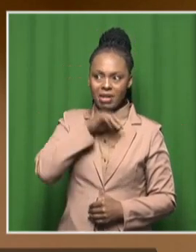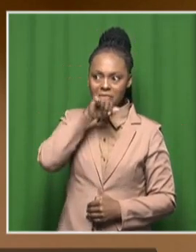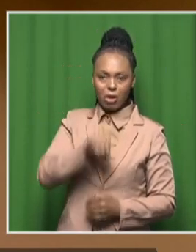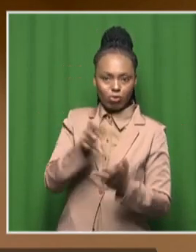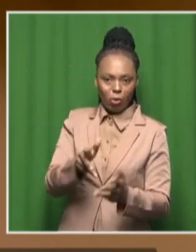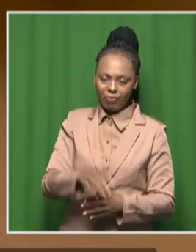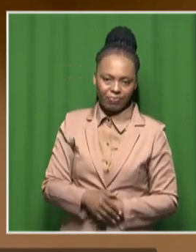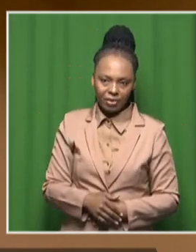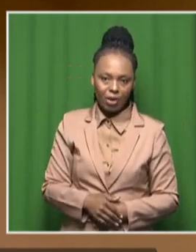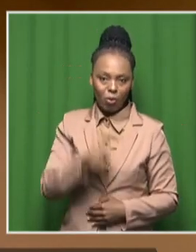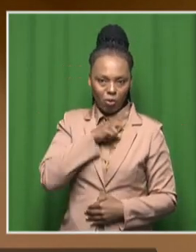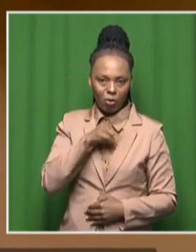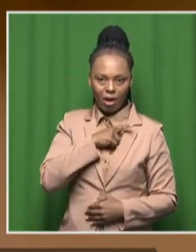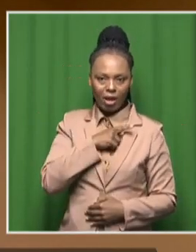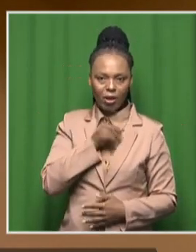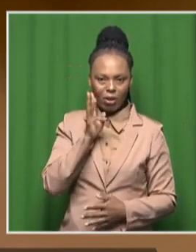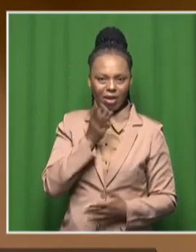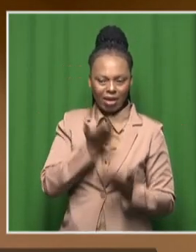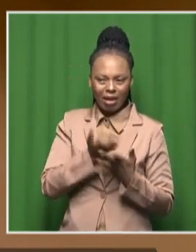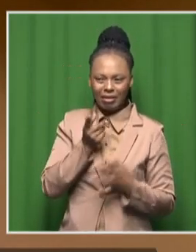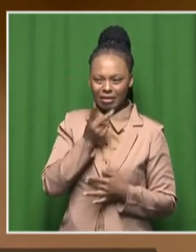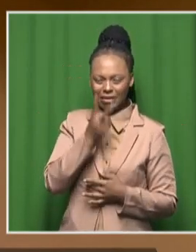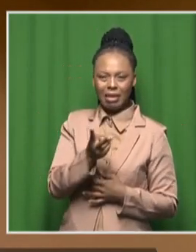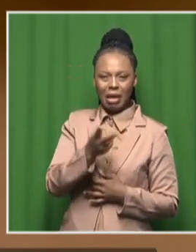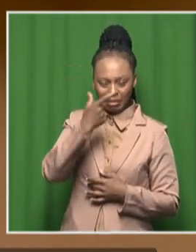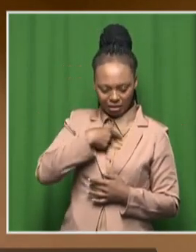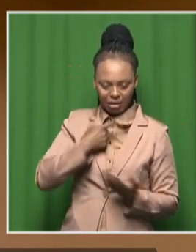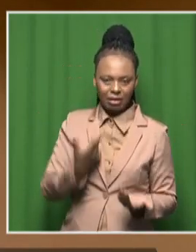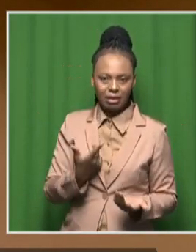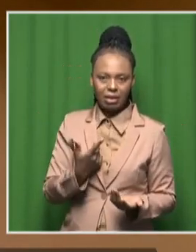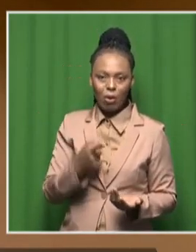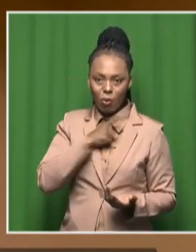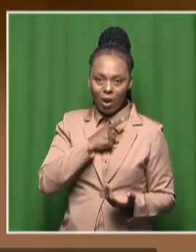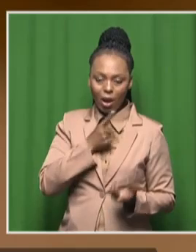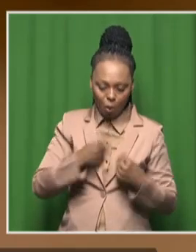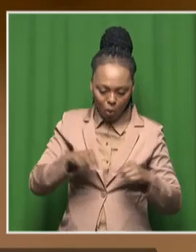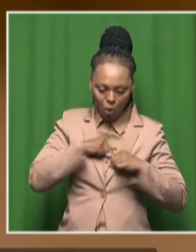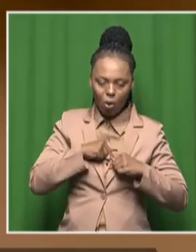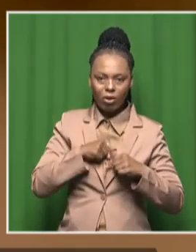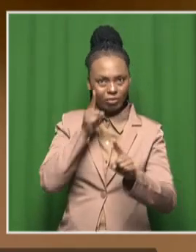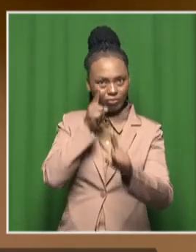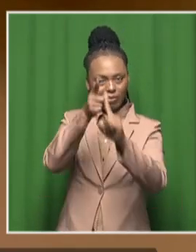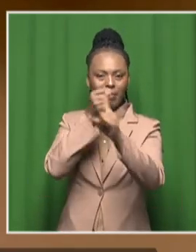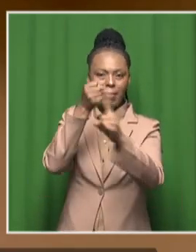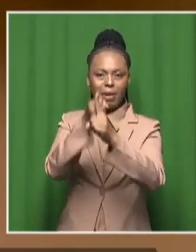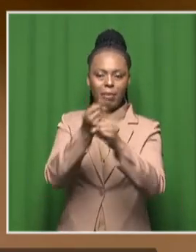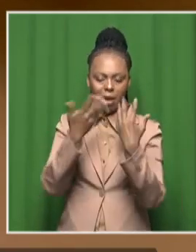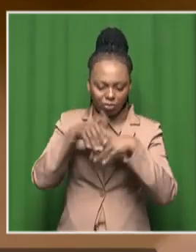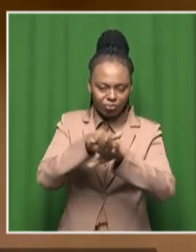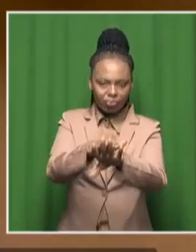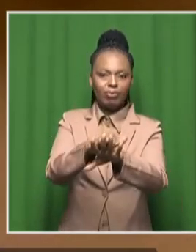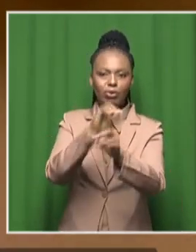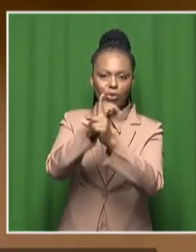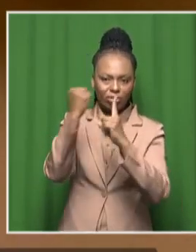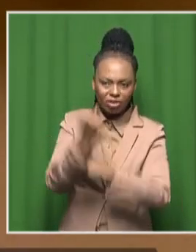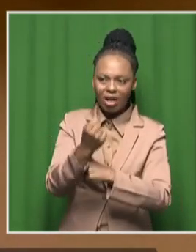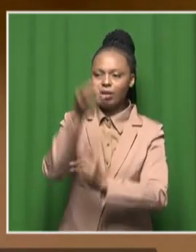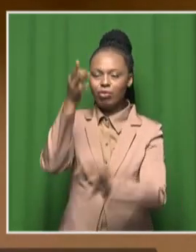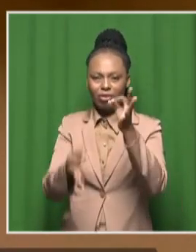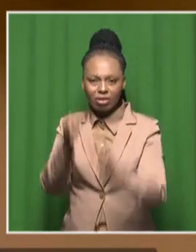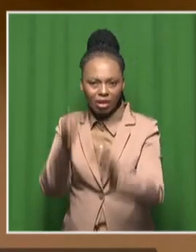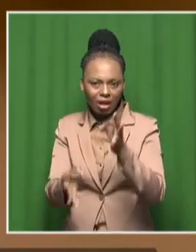which brings out the best in all of us, whether in the political sphere, social, economic, and